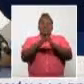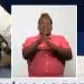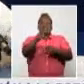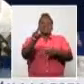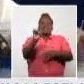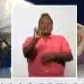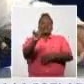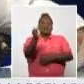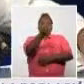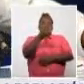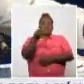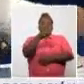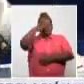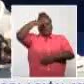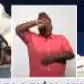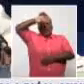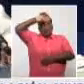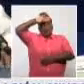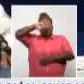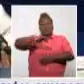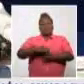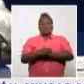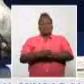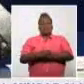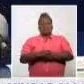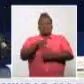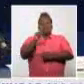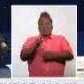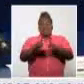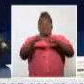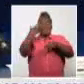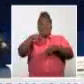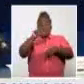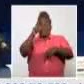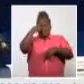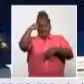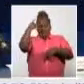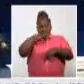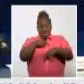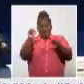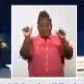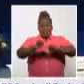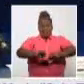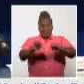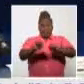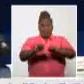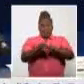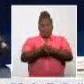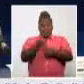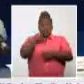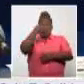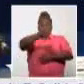the lethality, which I said that it was of 4.05%,